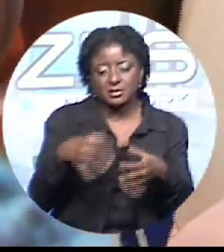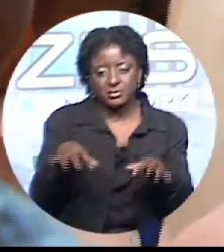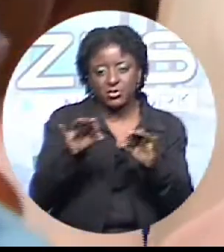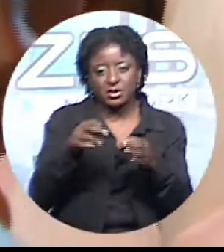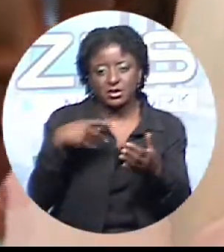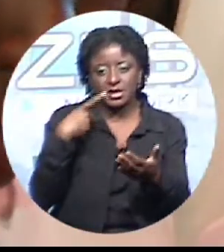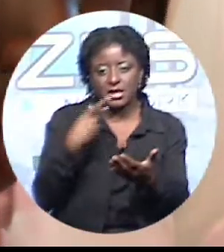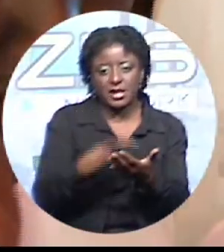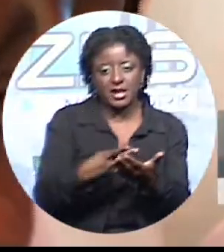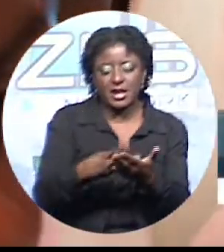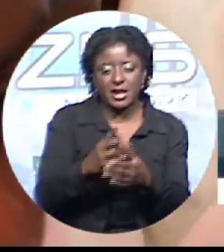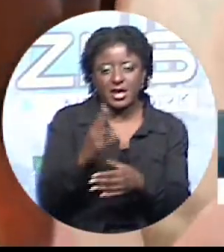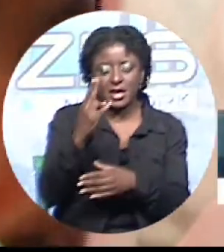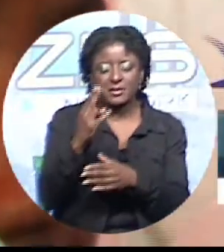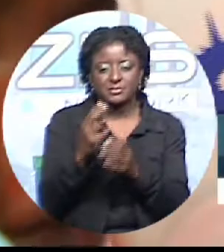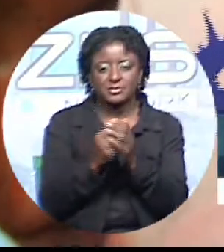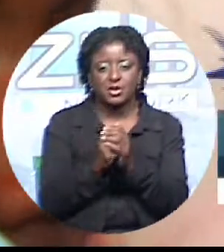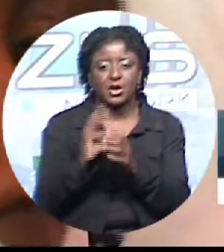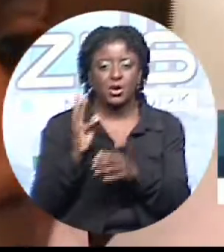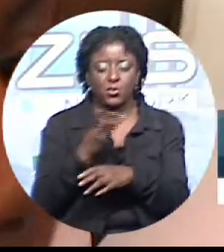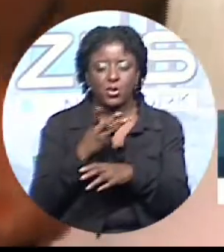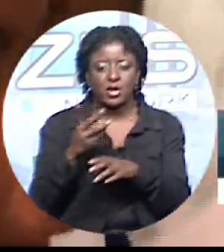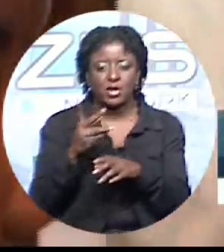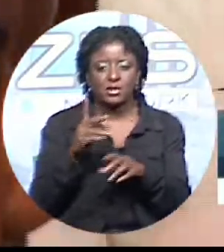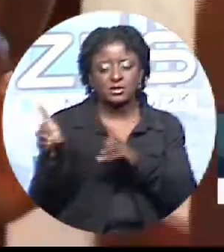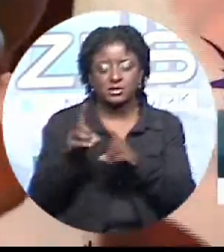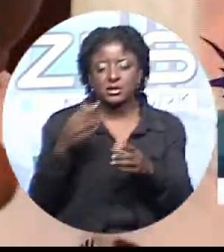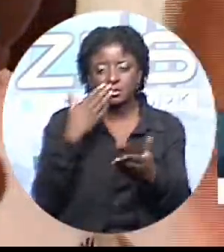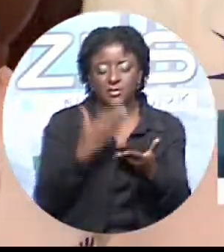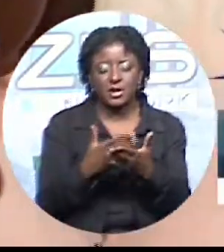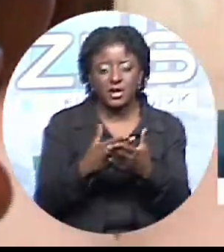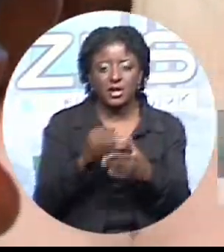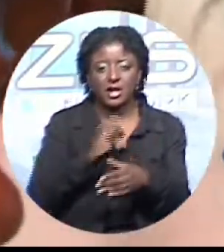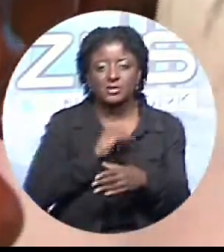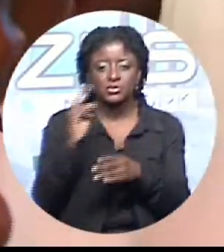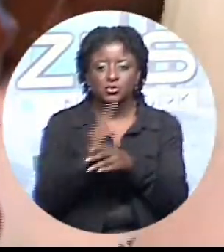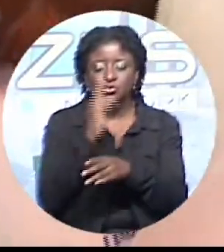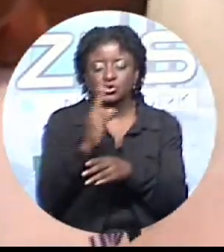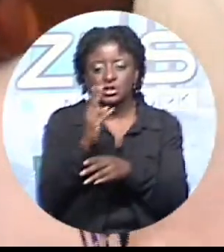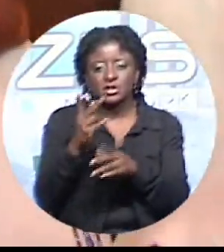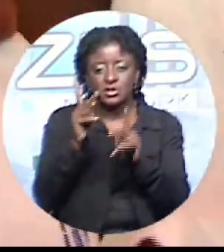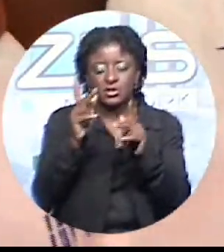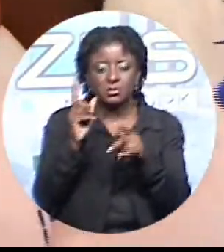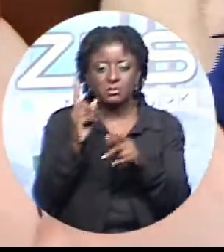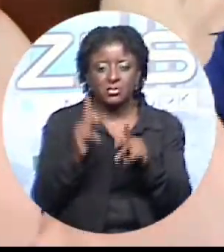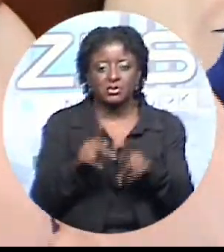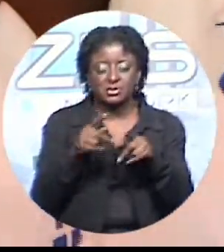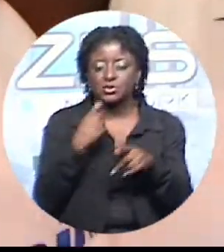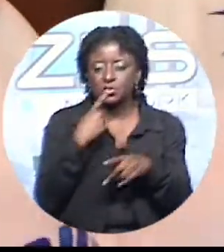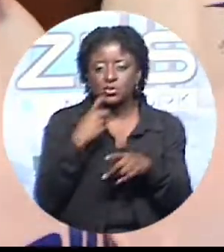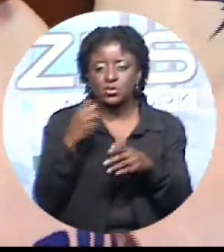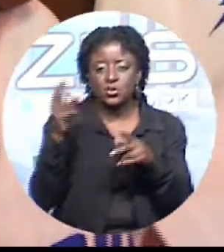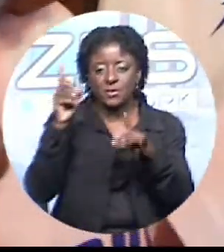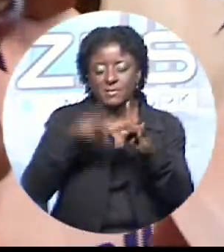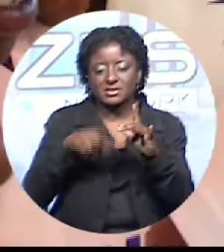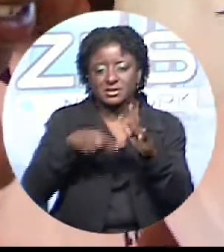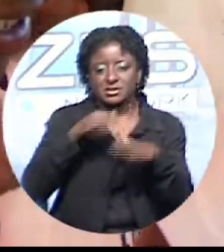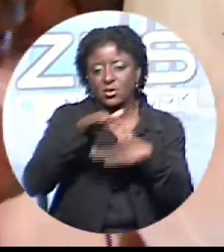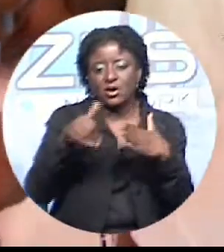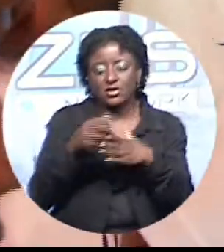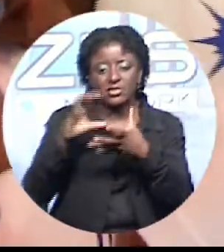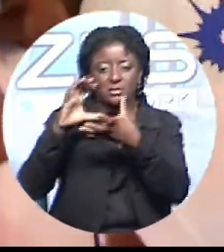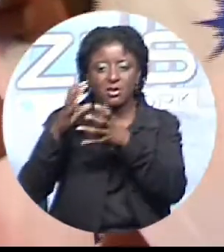and especially for me, because I'm usually the one that throw back and misses all of the balls and stuff. But my coach